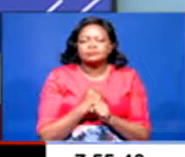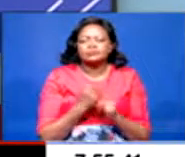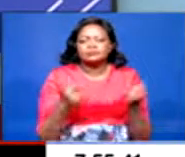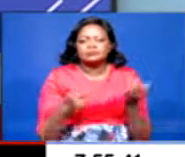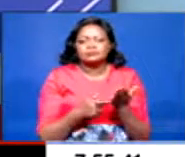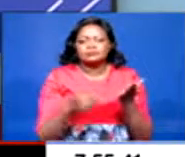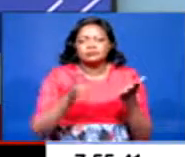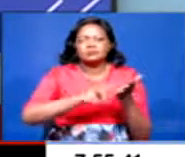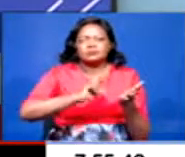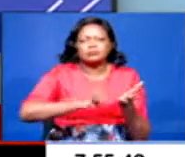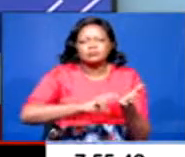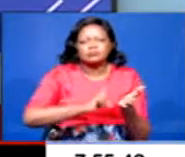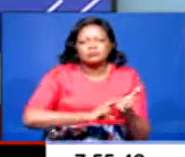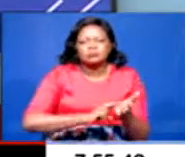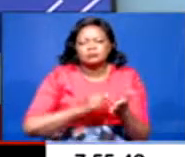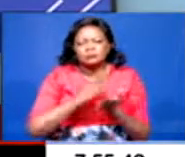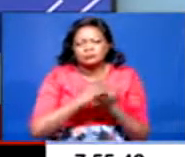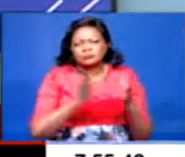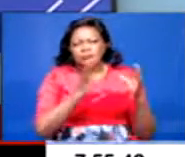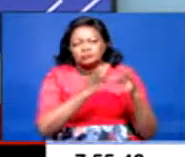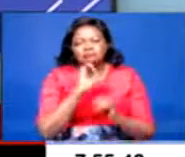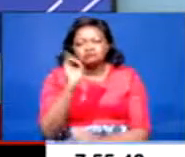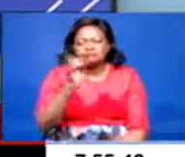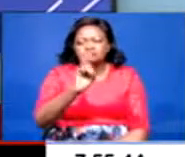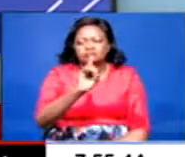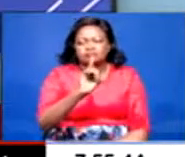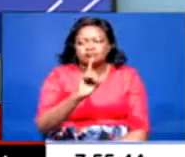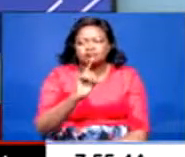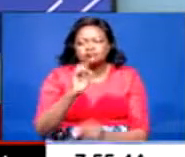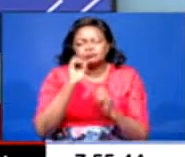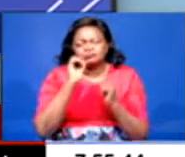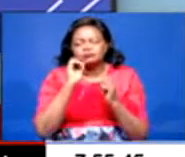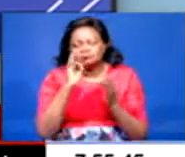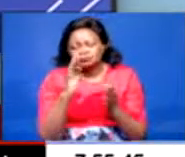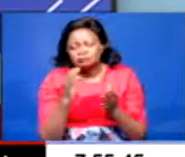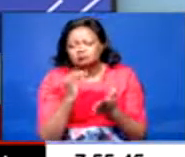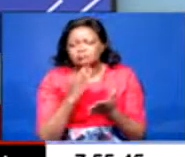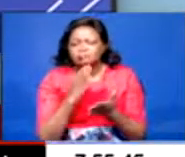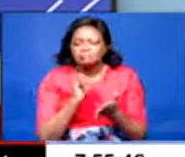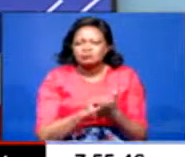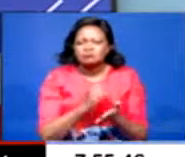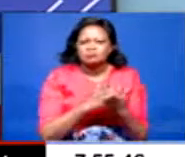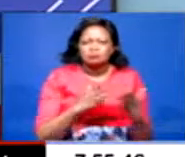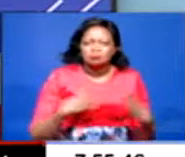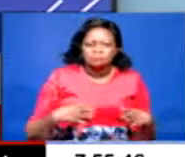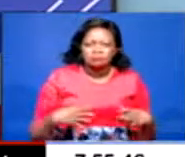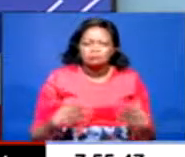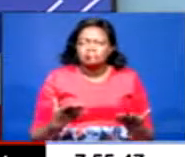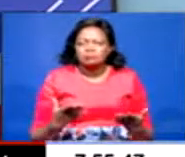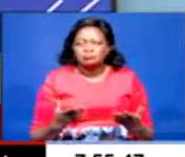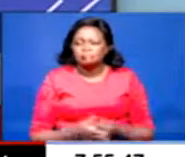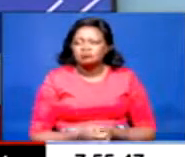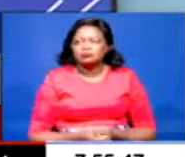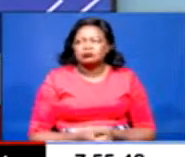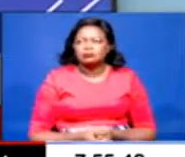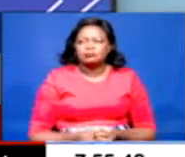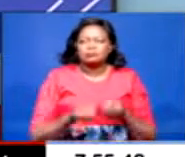register. Some parties said no. What if some of our people are quarry workers who have